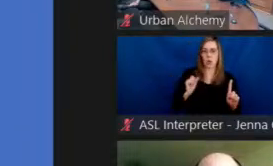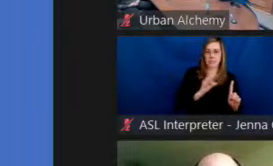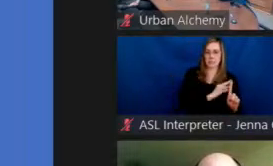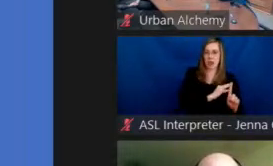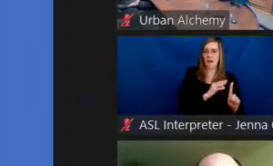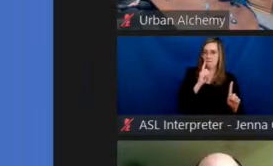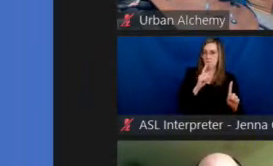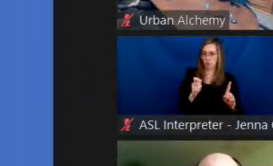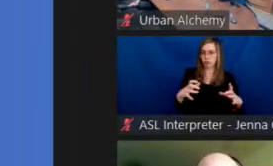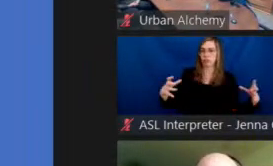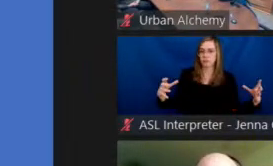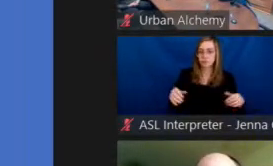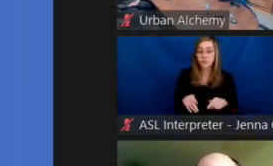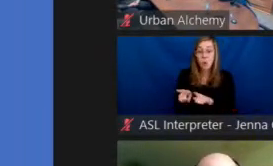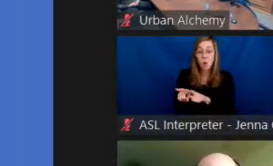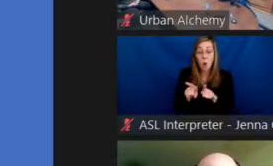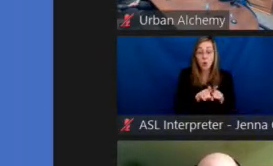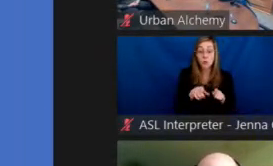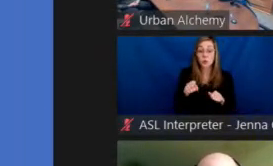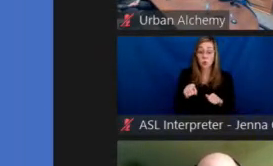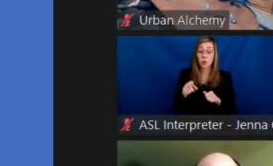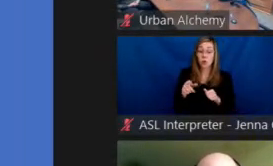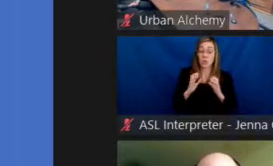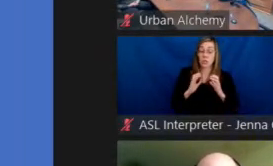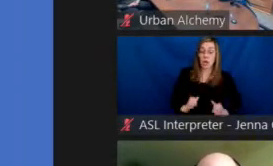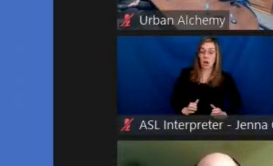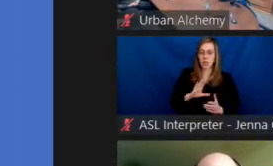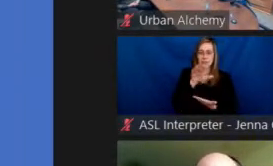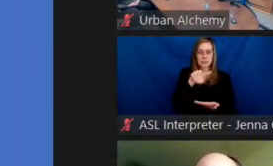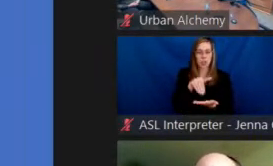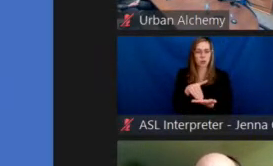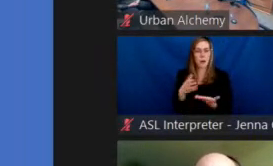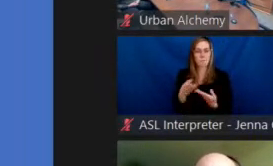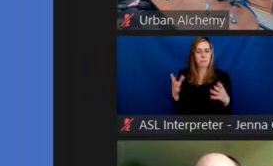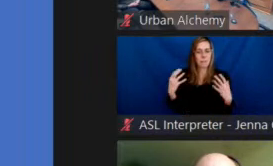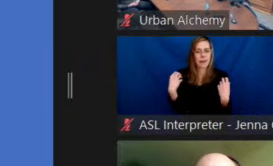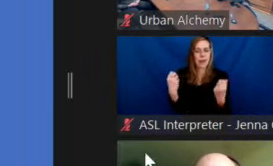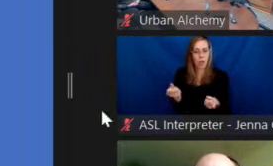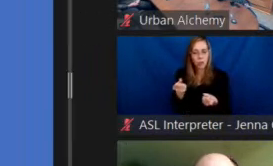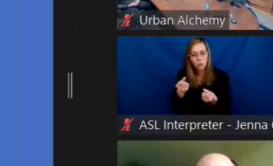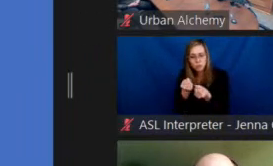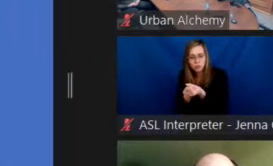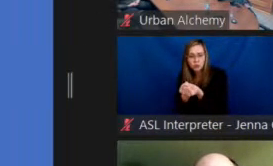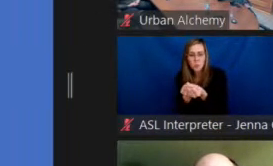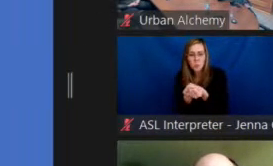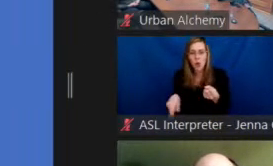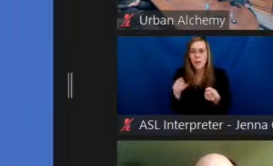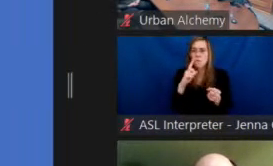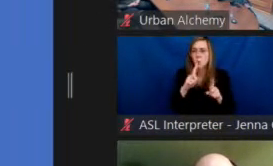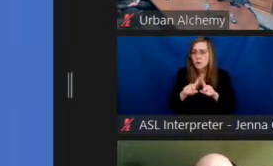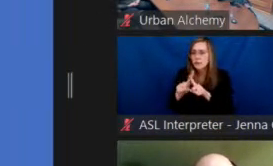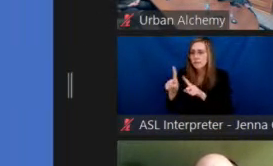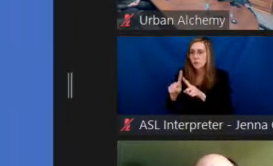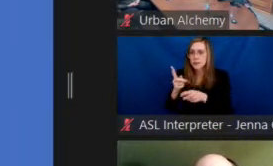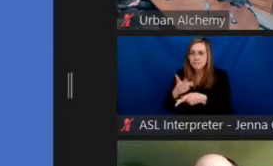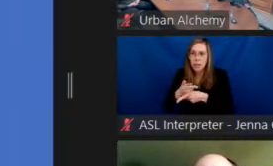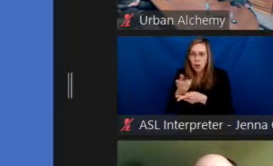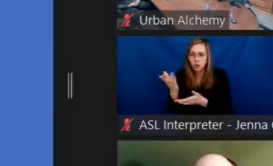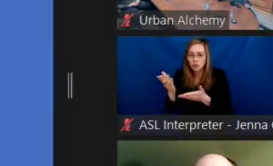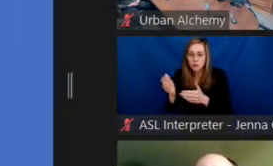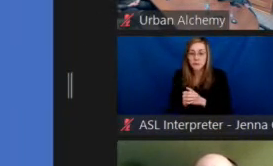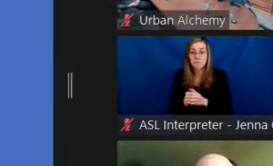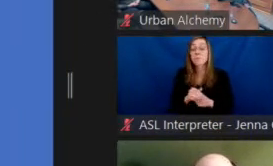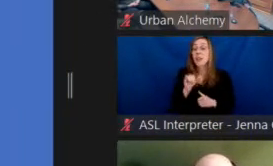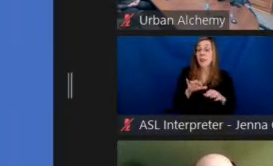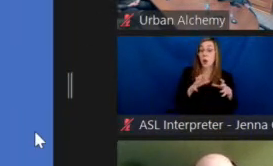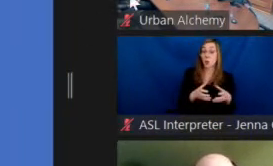client-centered public health approach to guide clients through the continuum of care. Service providers, so Urban Alchemy, will engage regularly with surrounding residents,